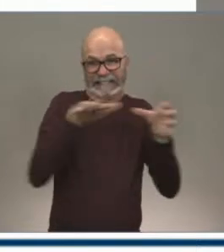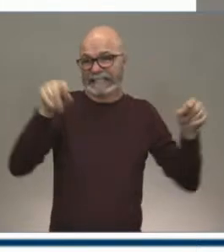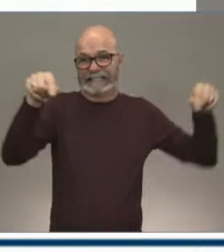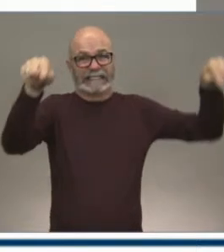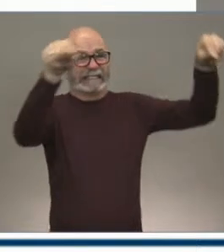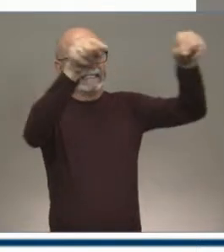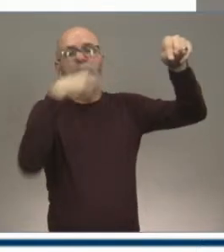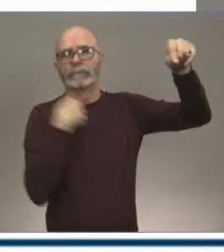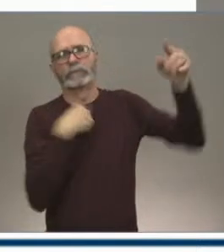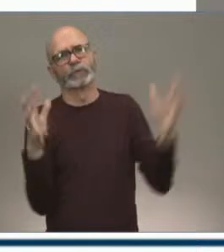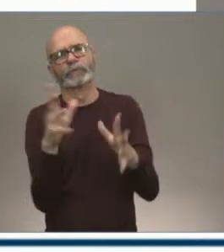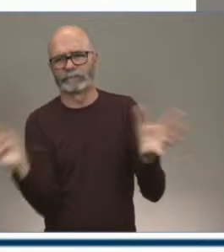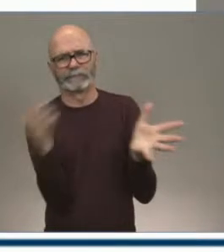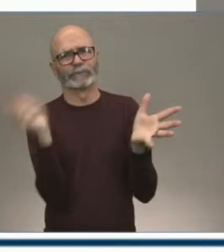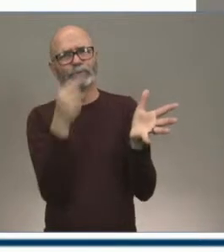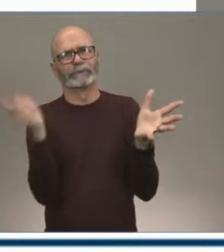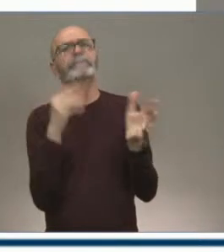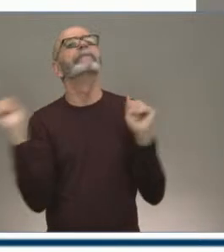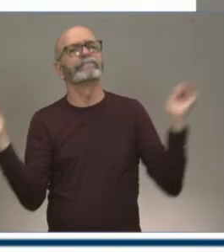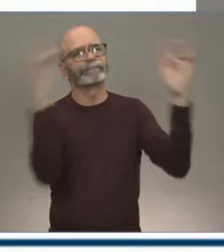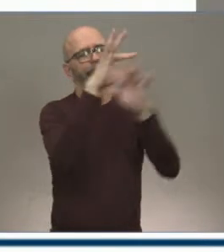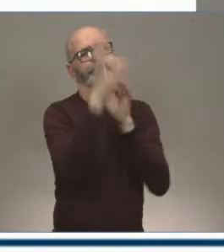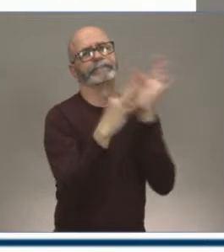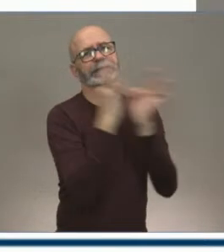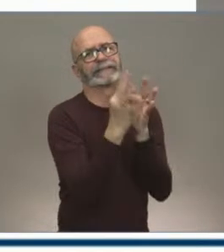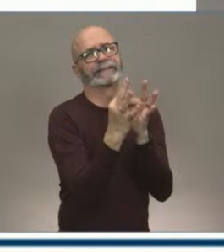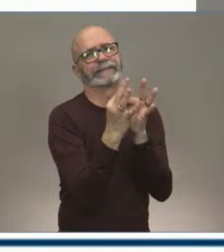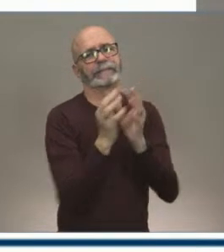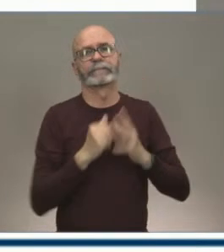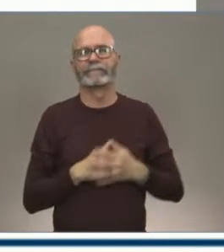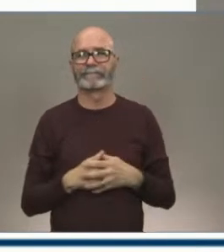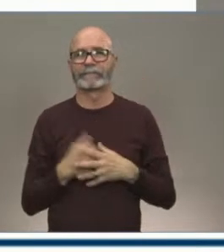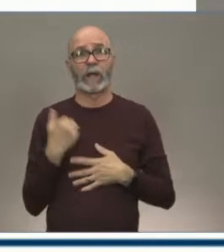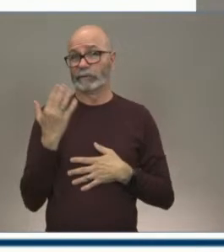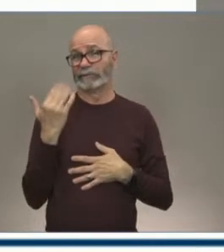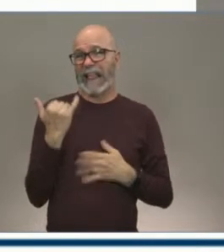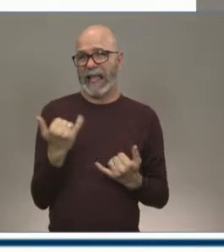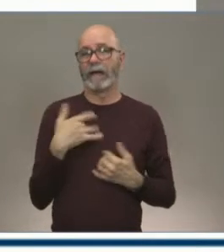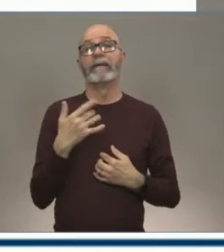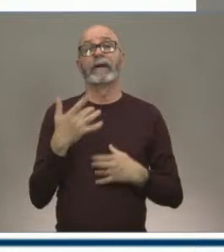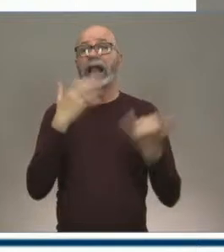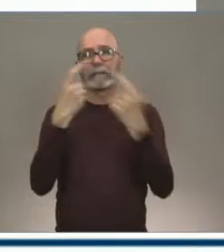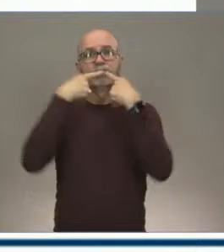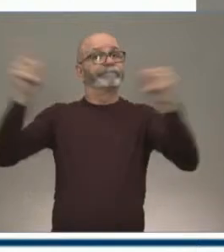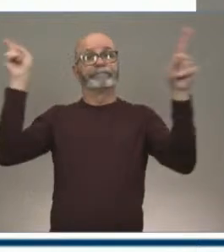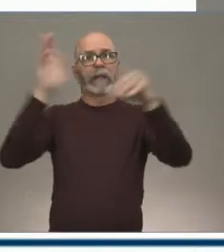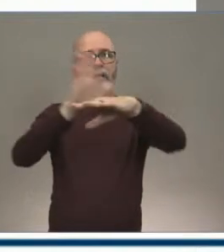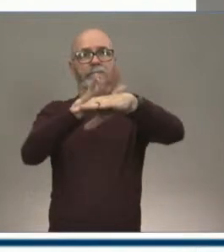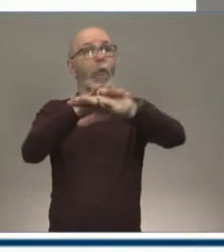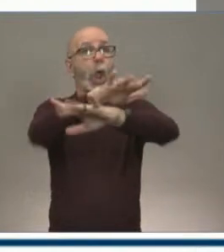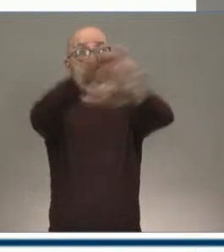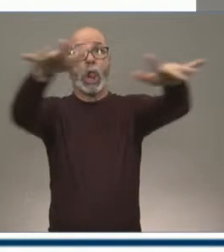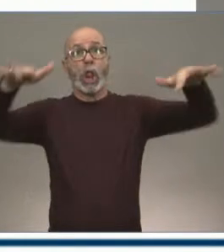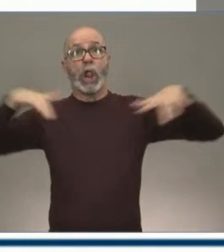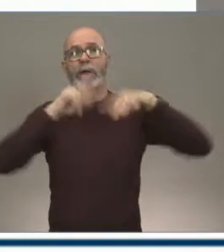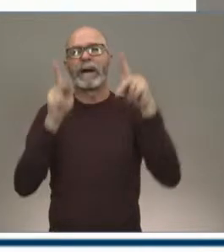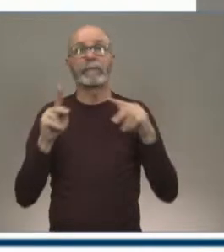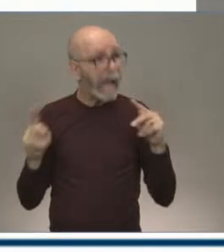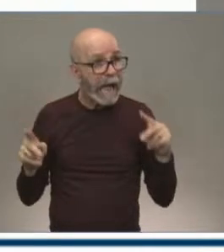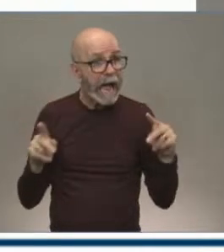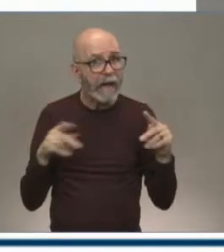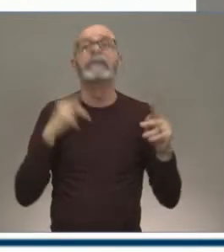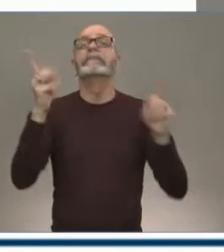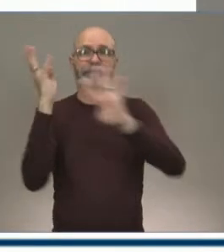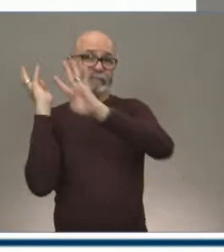encouraging to come get tested. Especially, there's an exposure notification, a specific date and time at the Walmart in